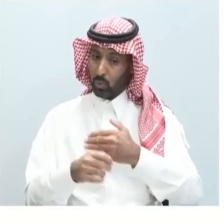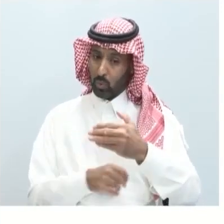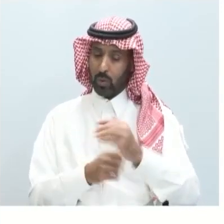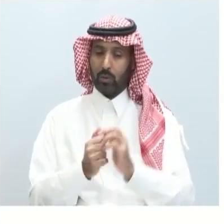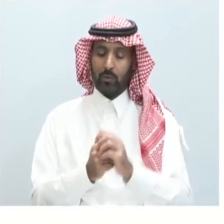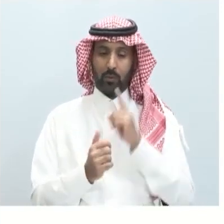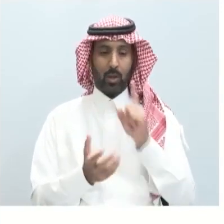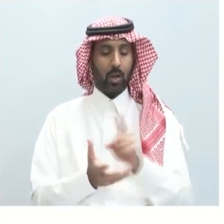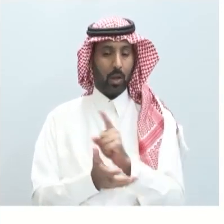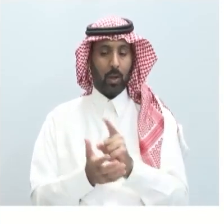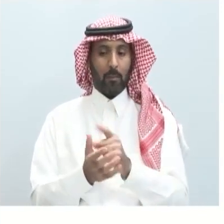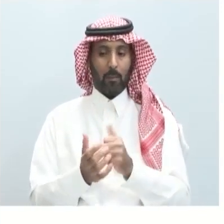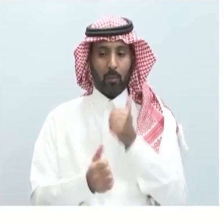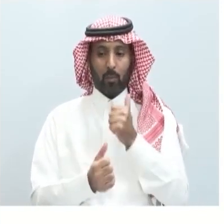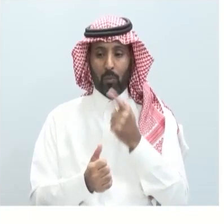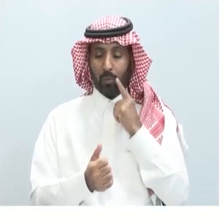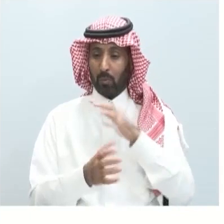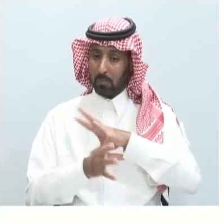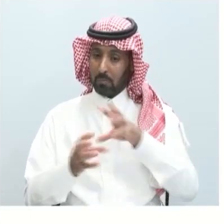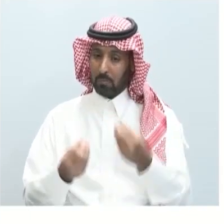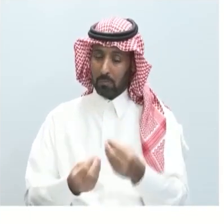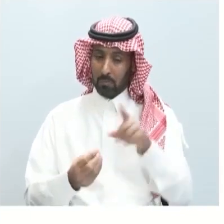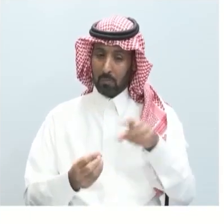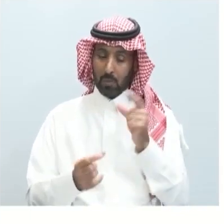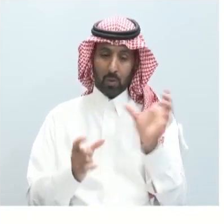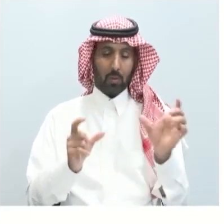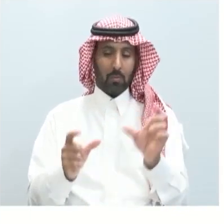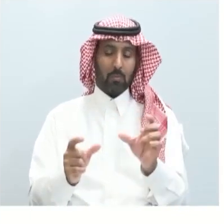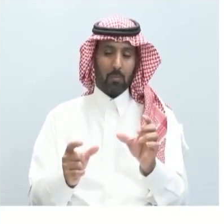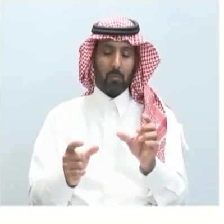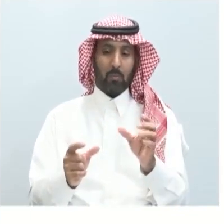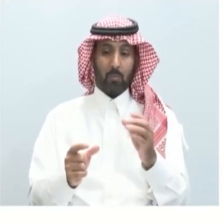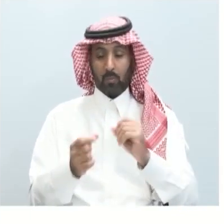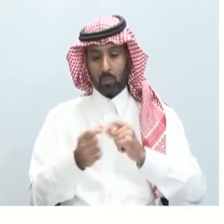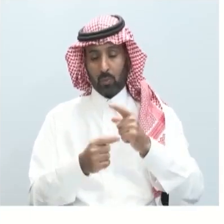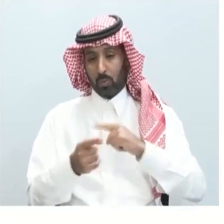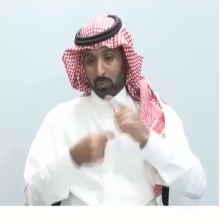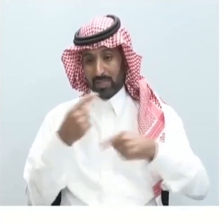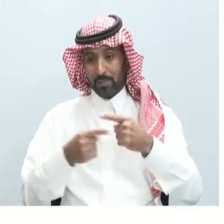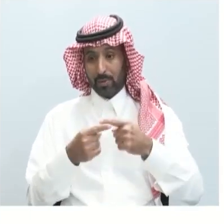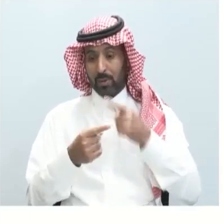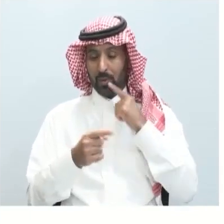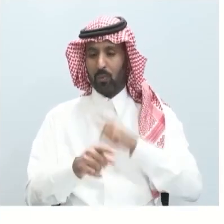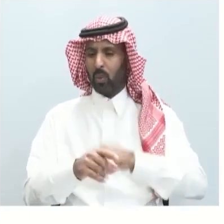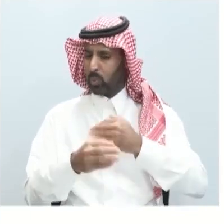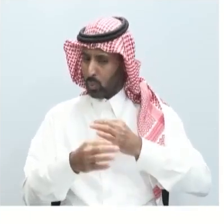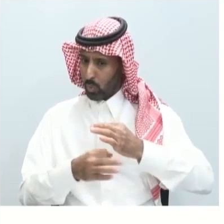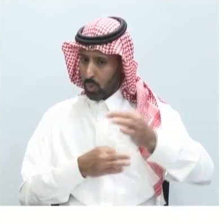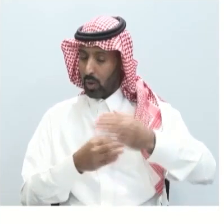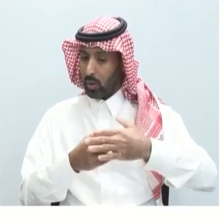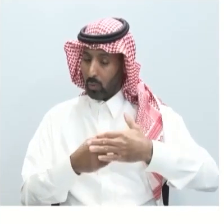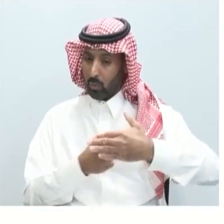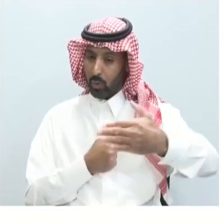the environment with good environmentally correct conditions that can be maintained, this is sustainable, can